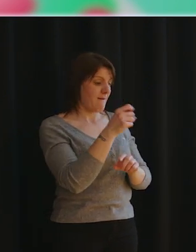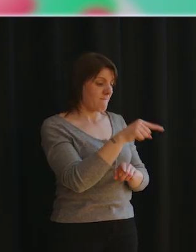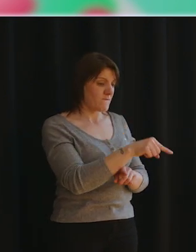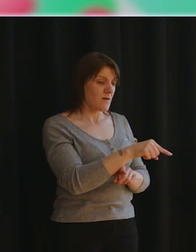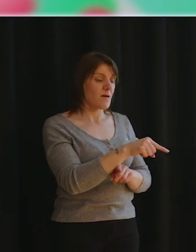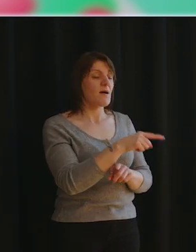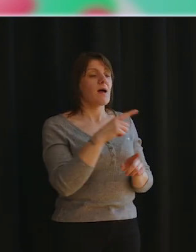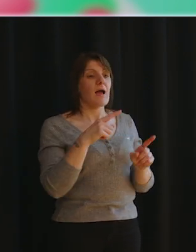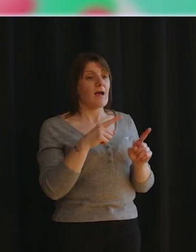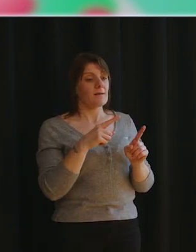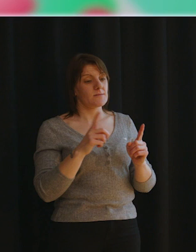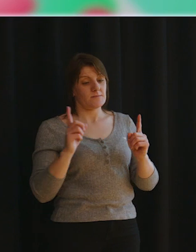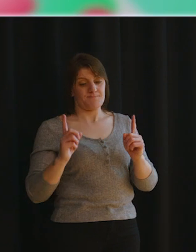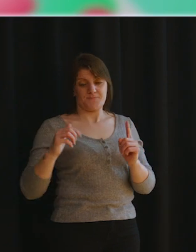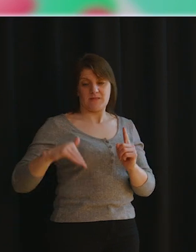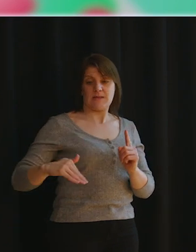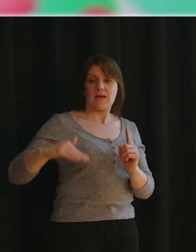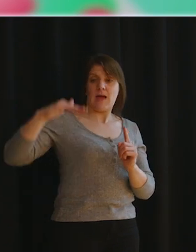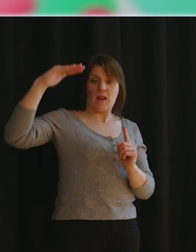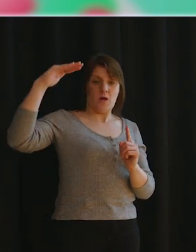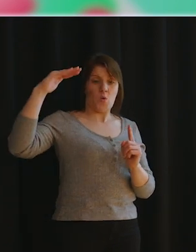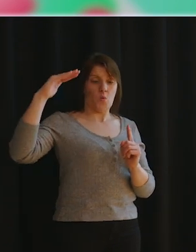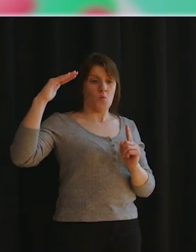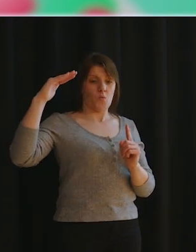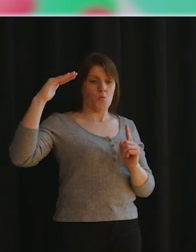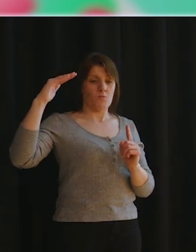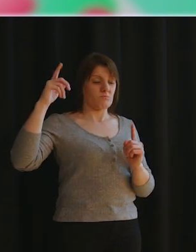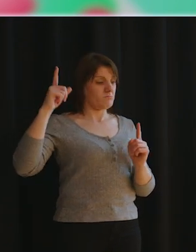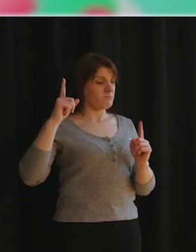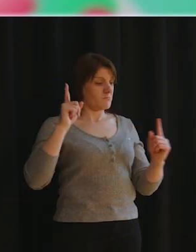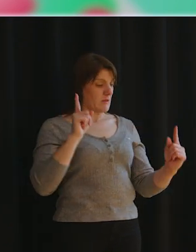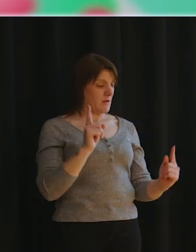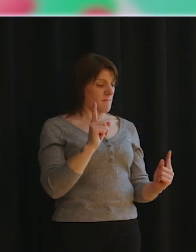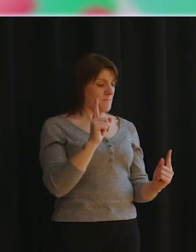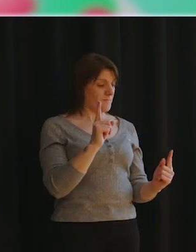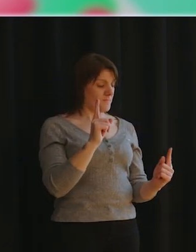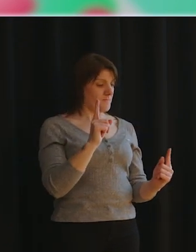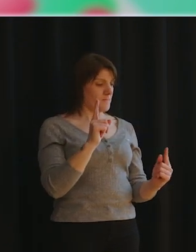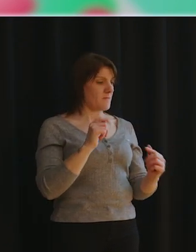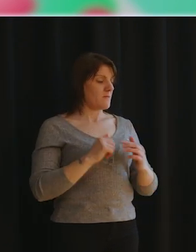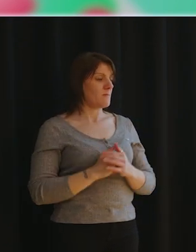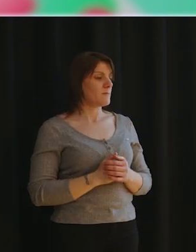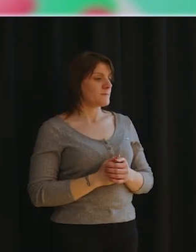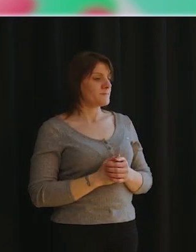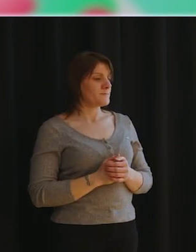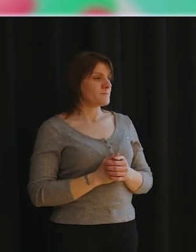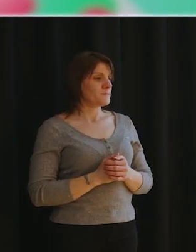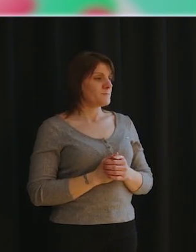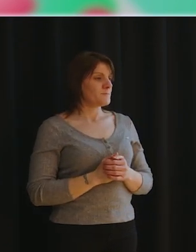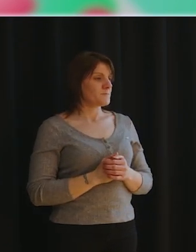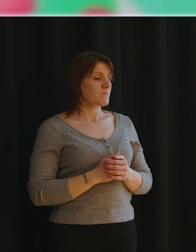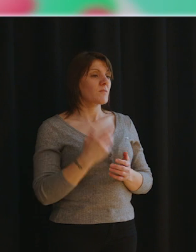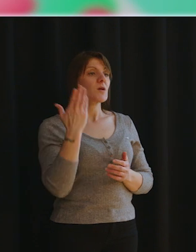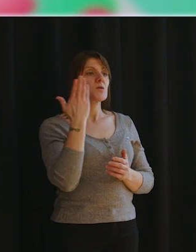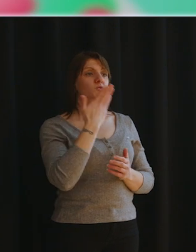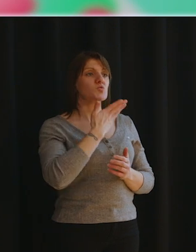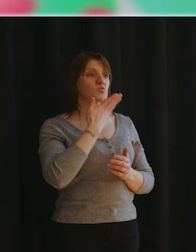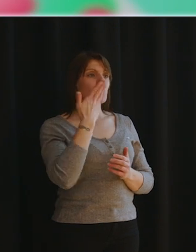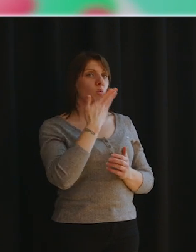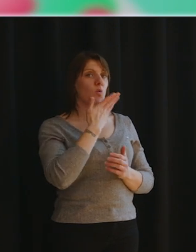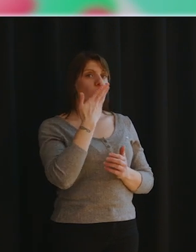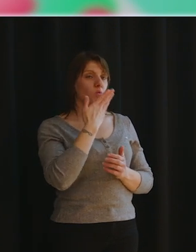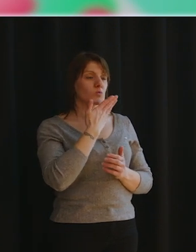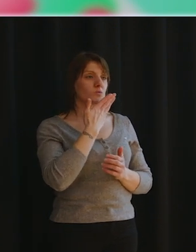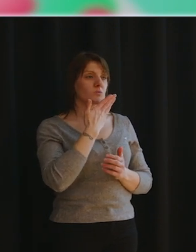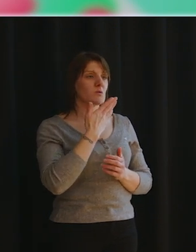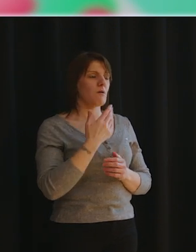and the adults scenario situation that are working with them. For schools, this